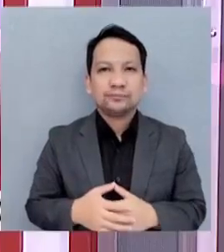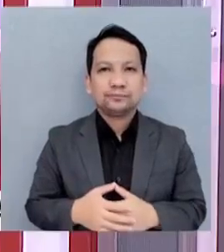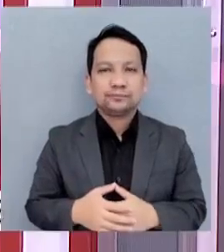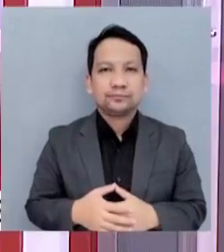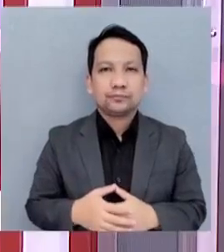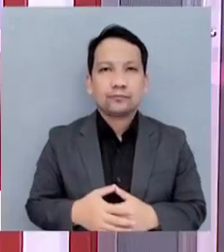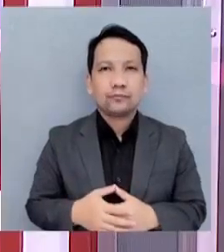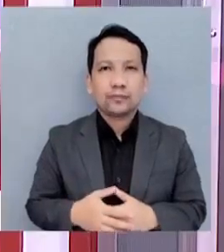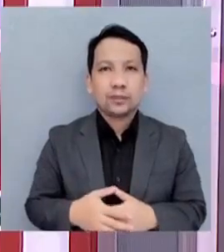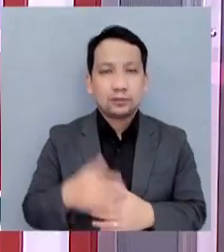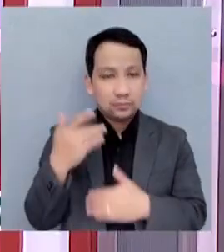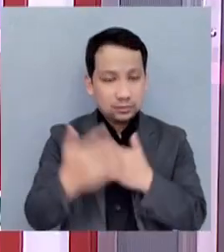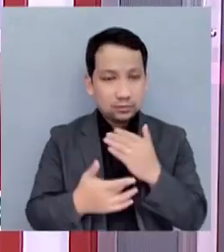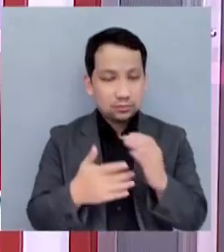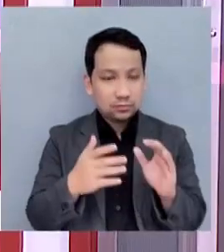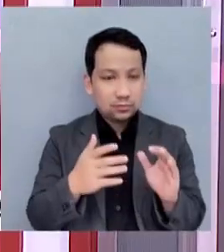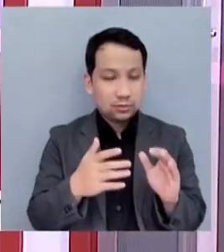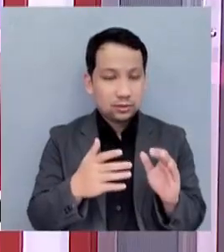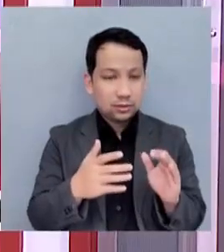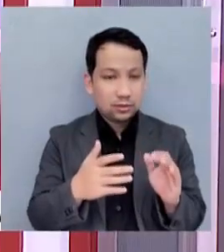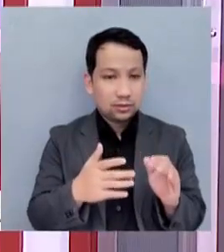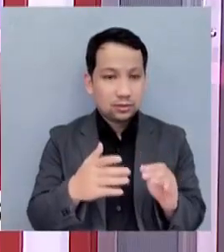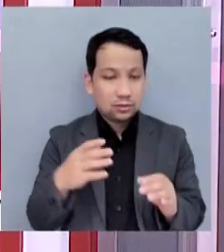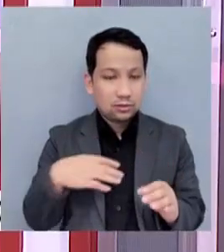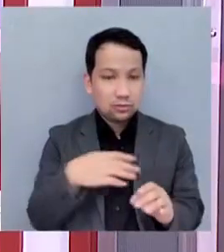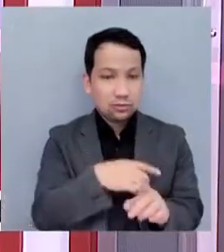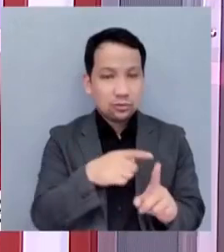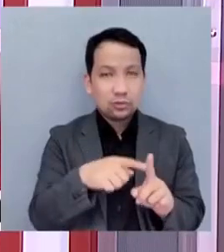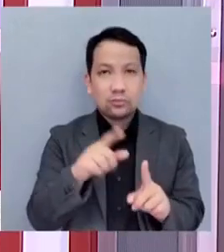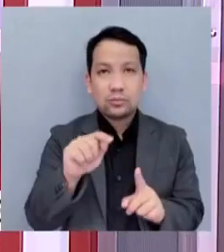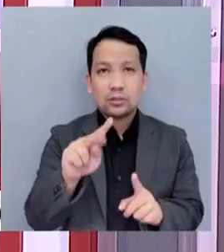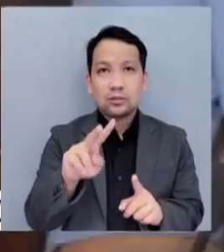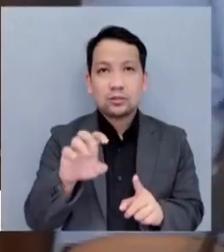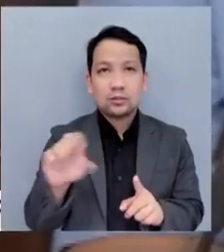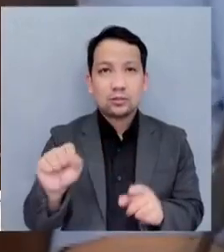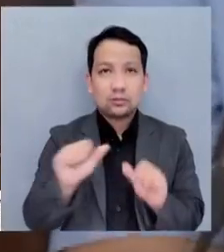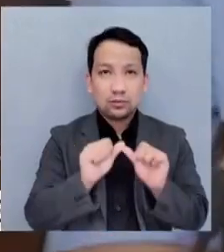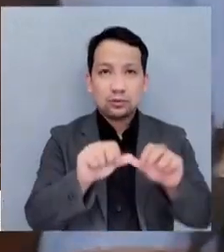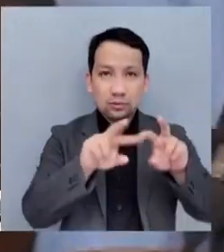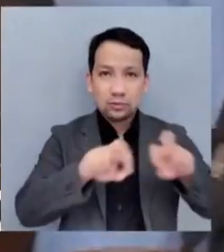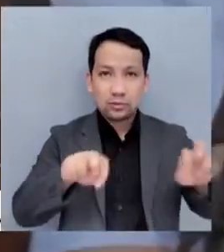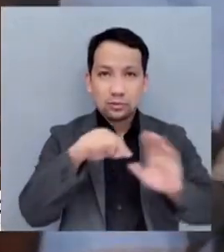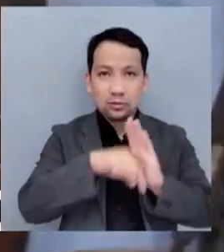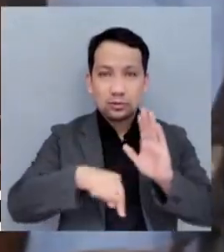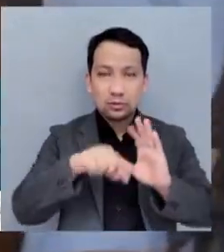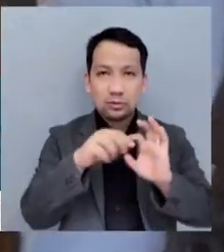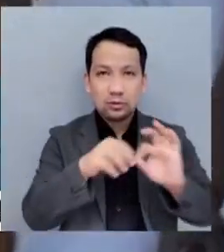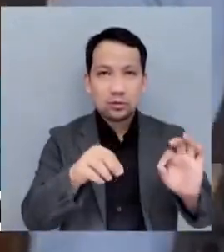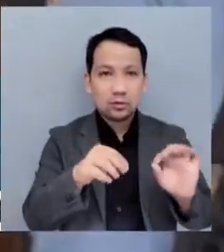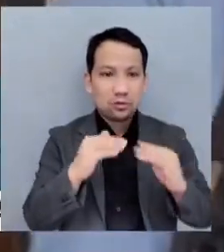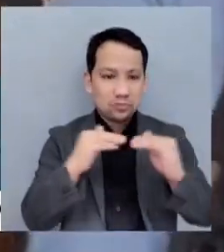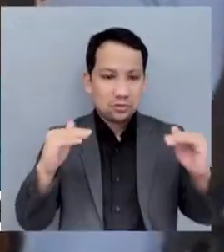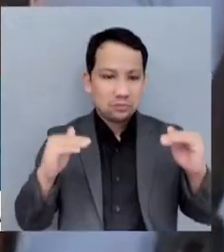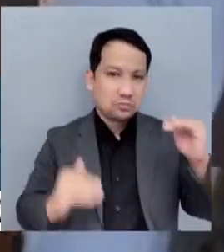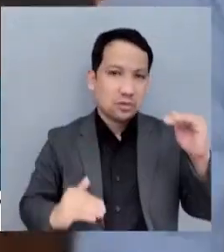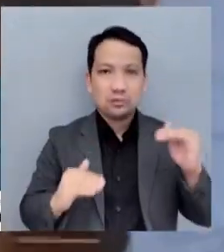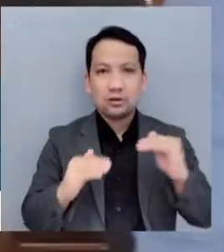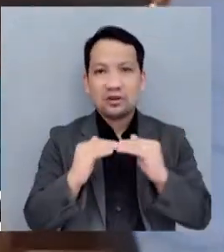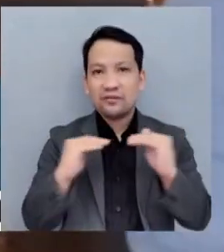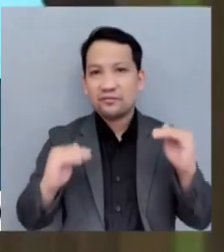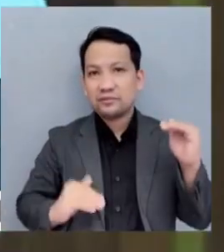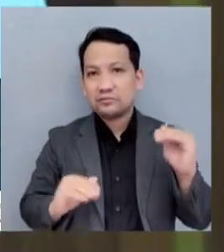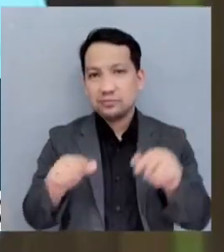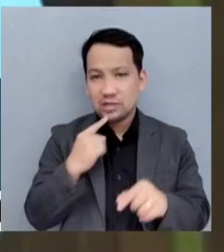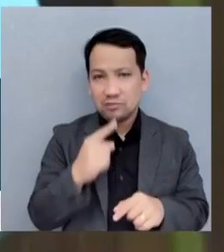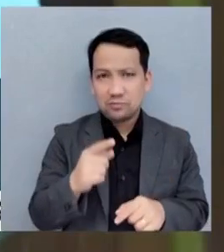Earlier today, Congressman Teves again insisted the investigation into the killing of Governor De Gamo is unfair. Teves also claiming he